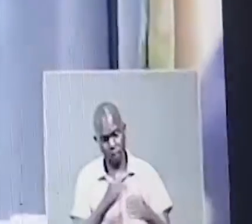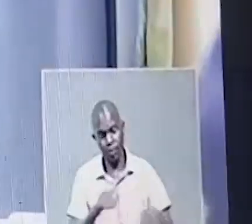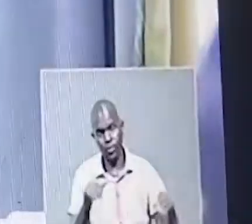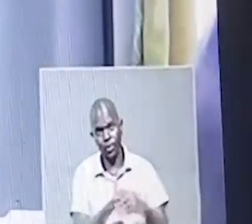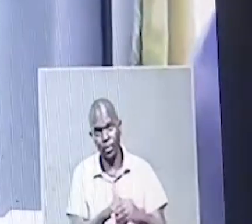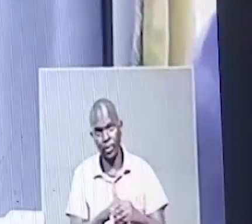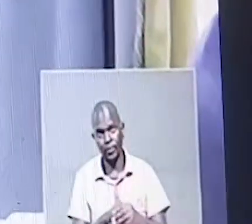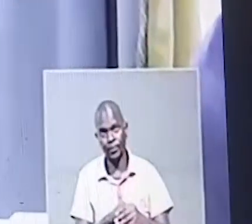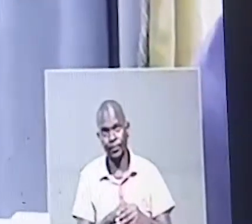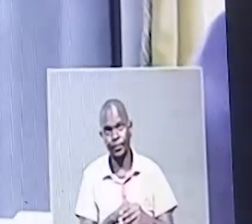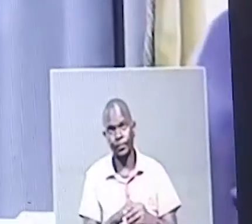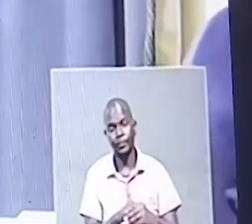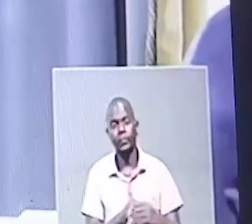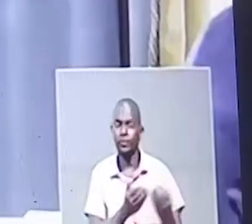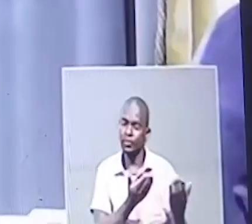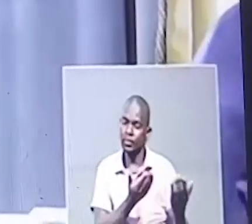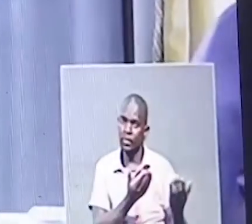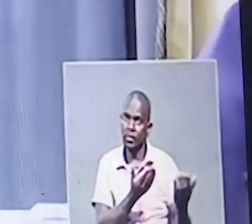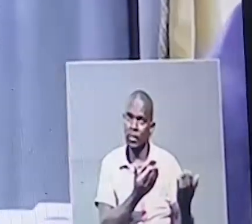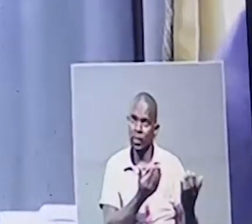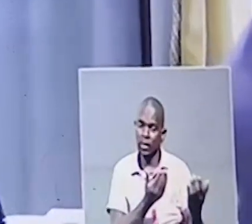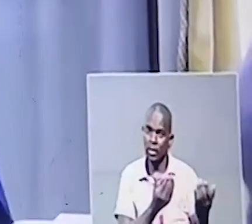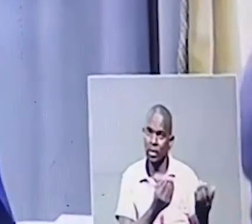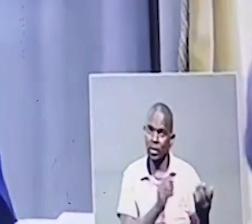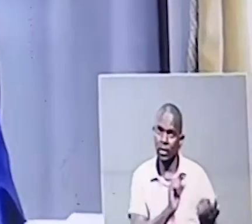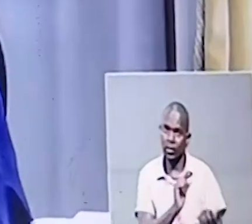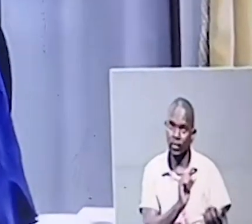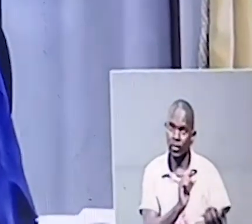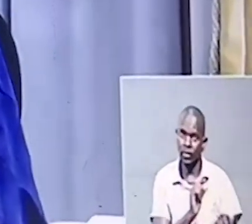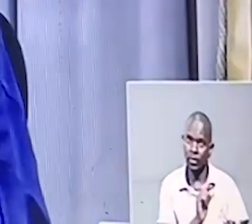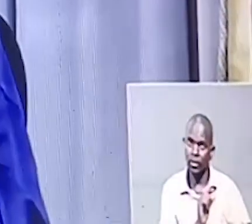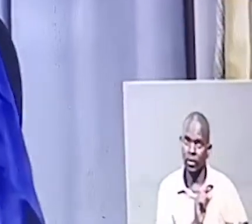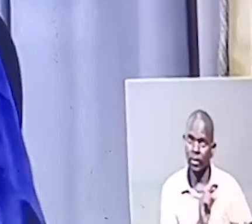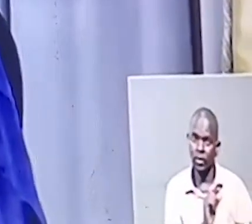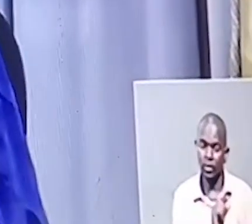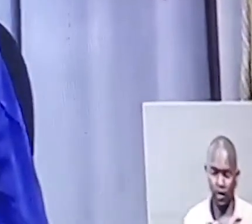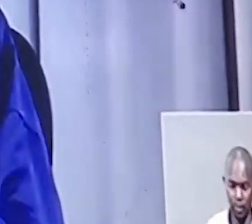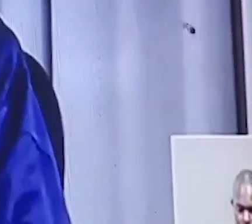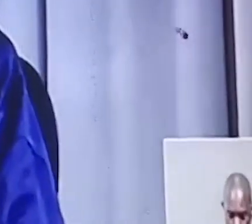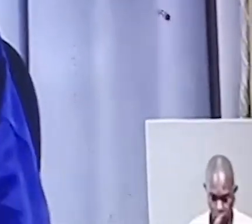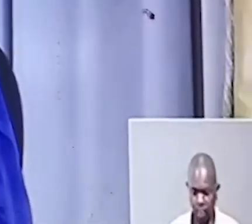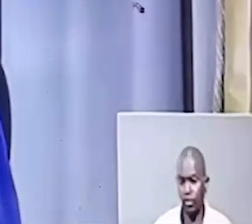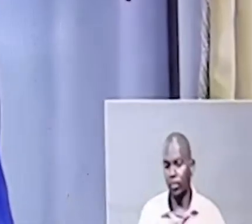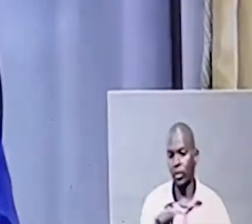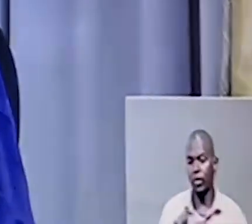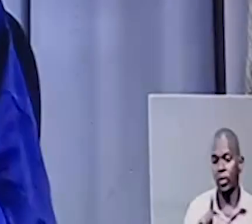Honourable Speaker, just a little bit, Honorable Arion.